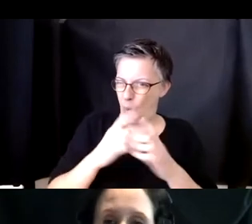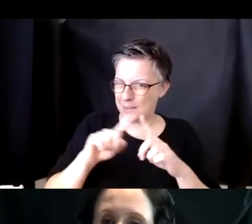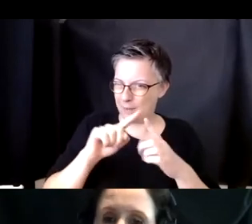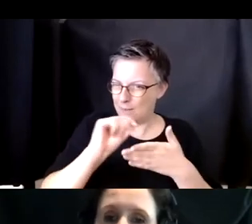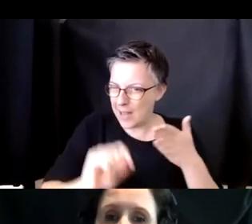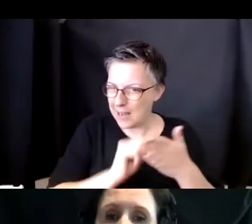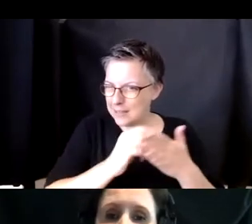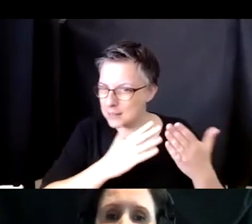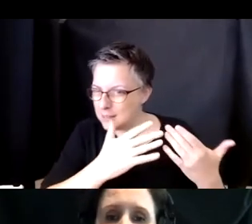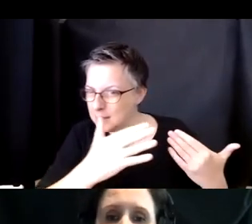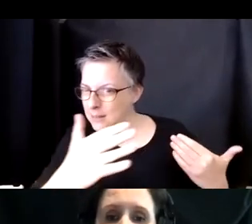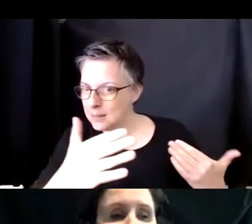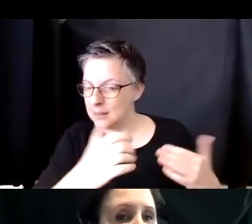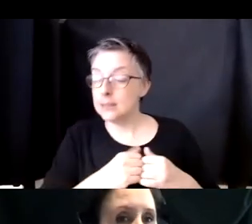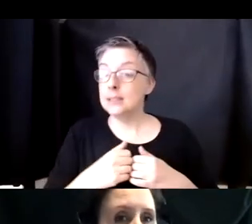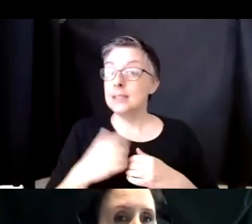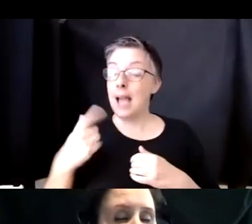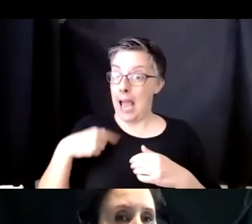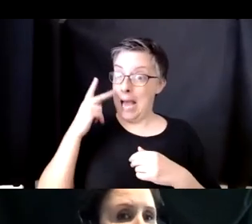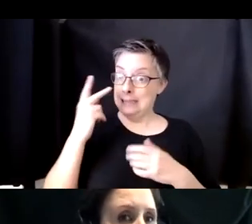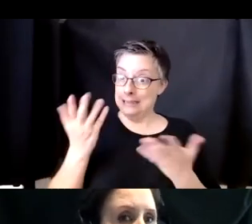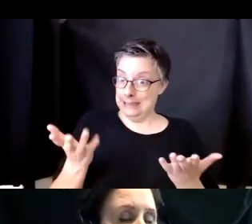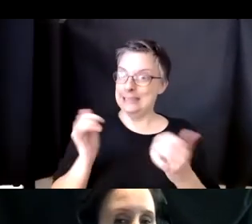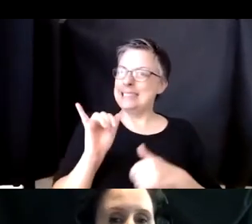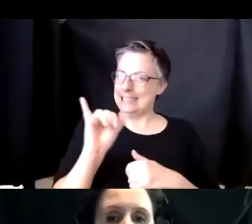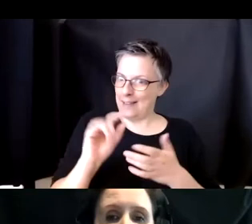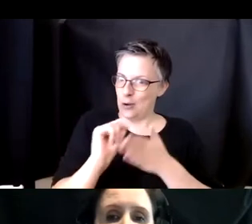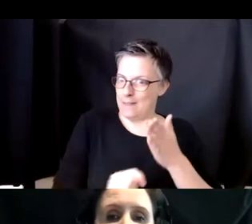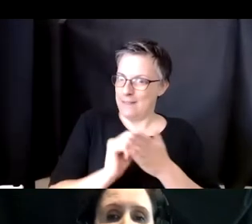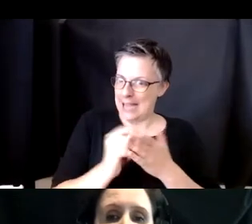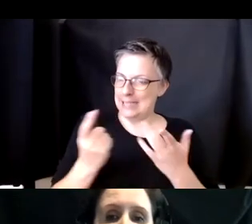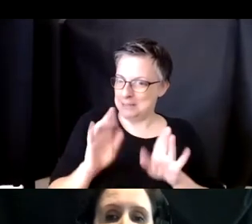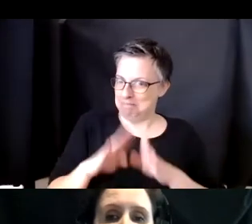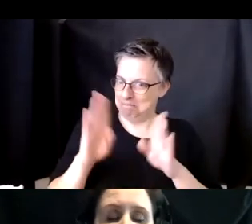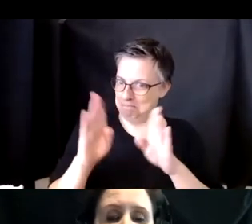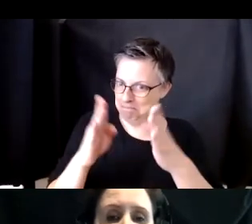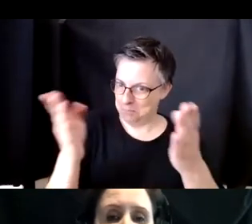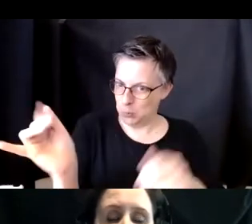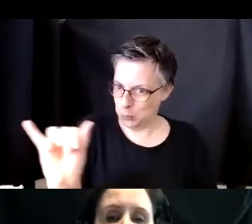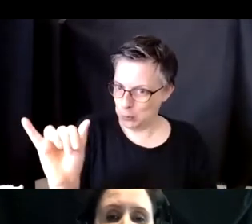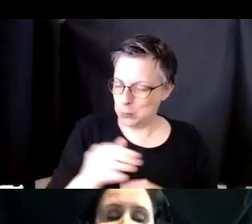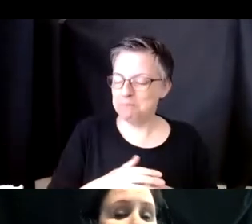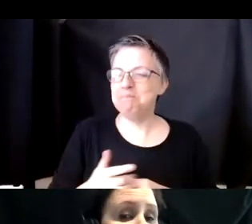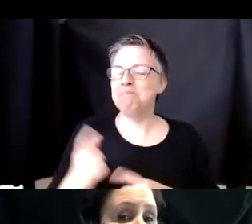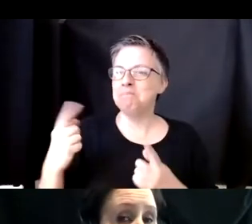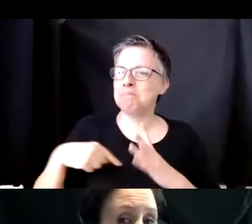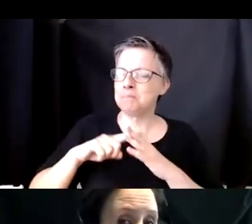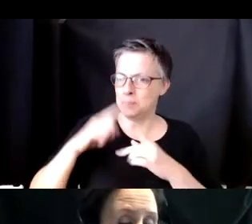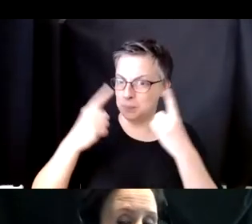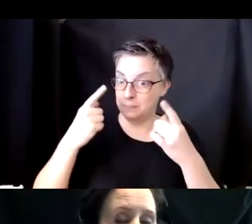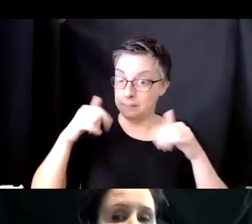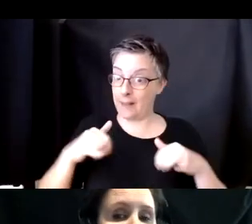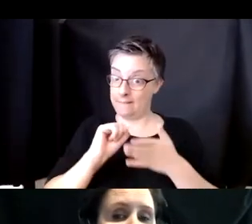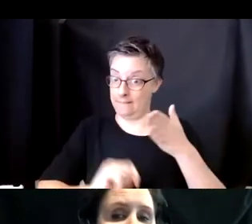phases. And so I see it as several phases as well. So I start thinking about this as phase